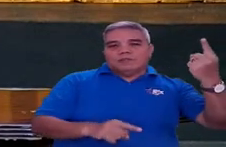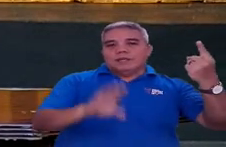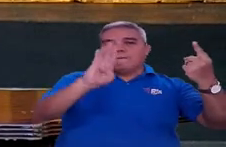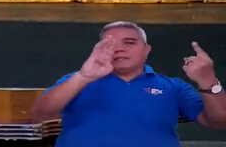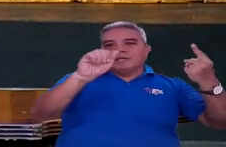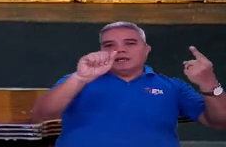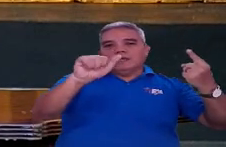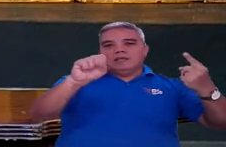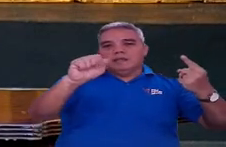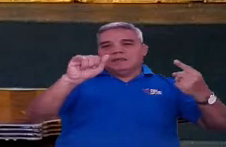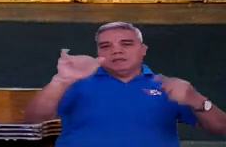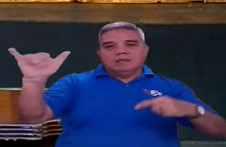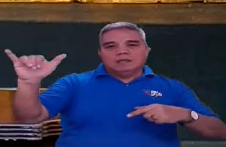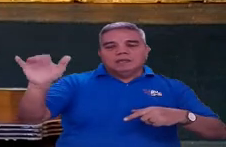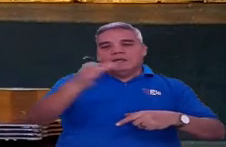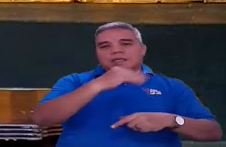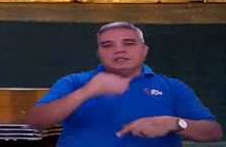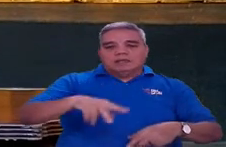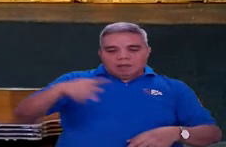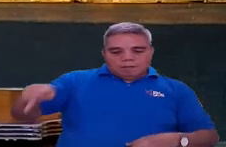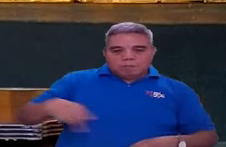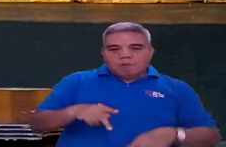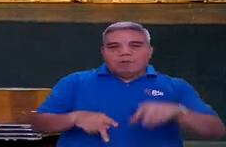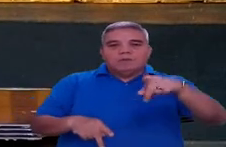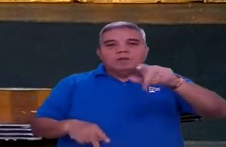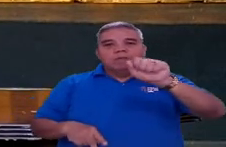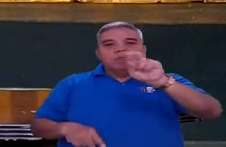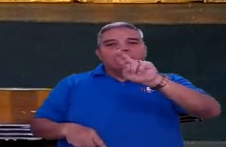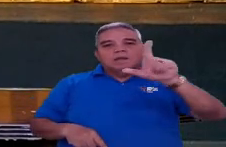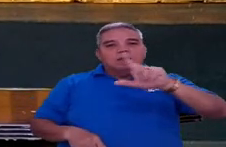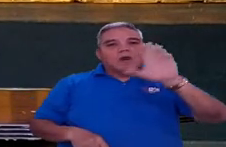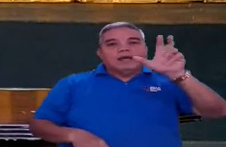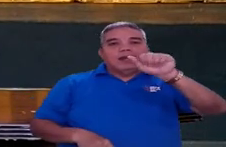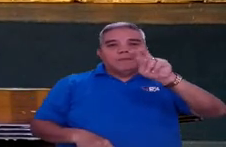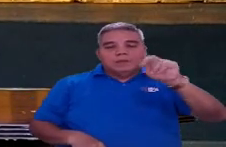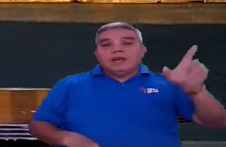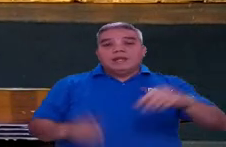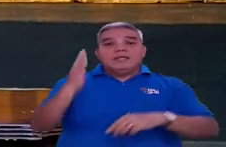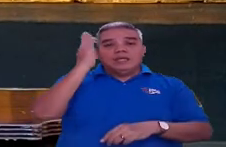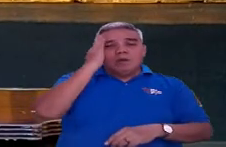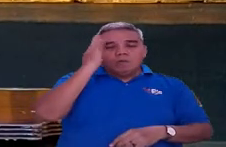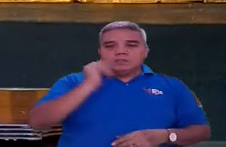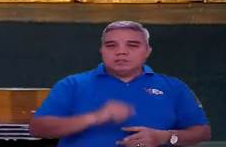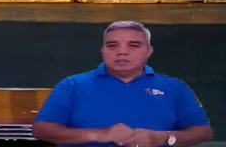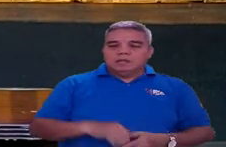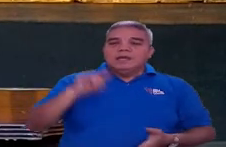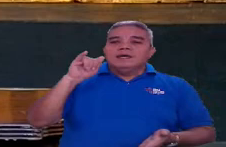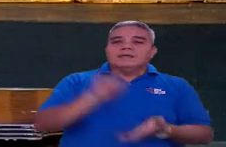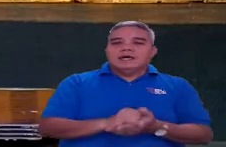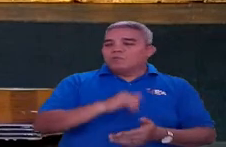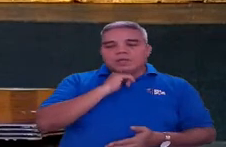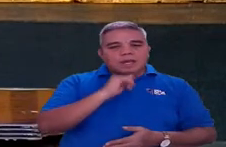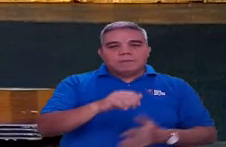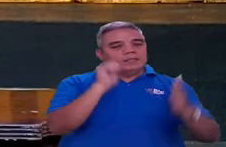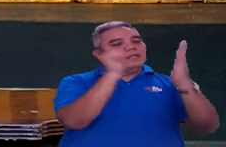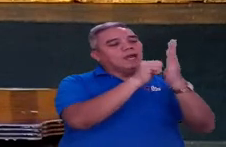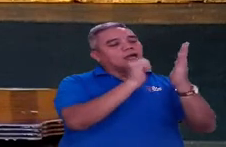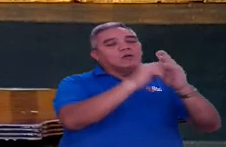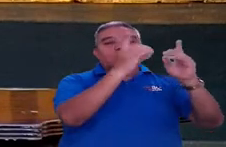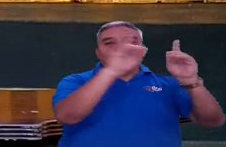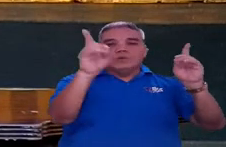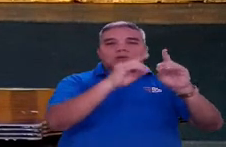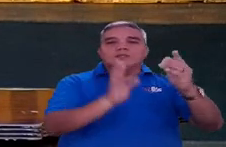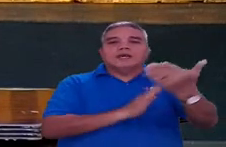in Basay, Brother Paul Anlap is the product, one of the products there in Basay. He knows that we have knocked on doors.